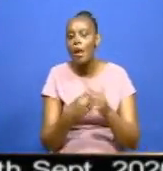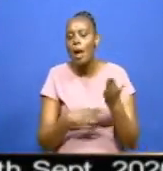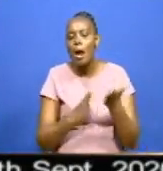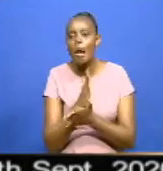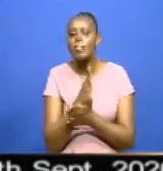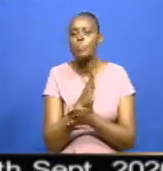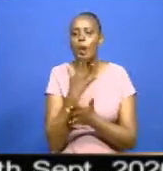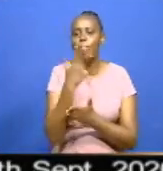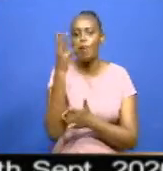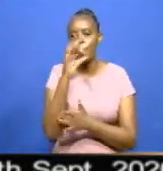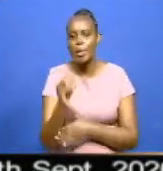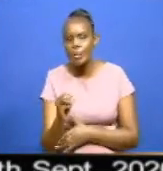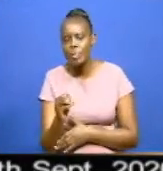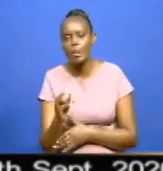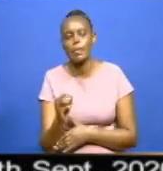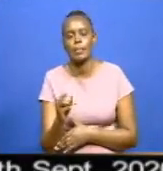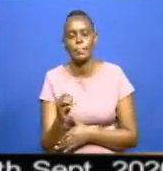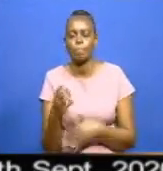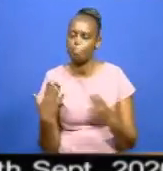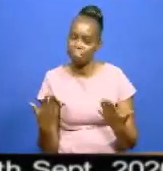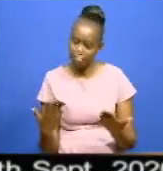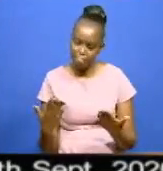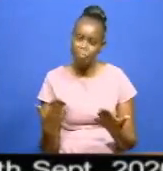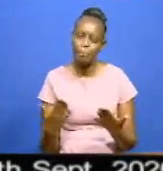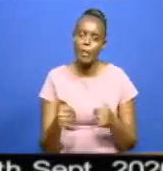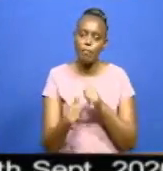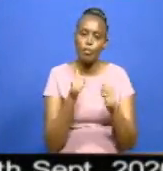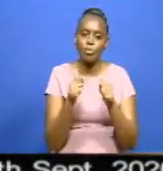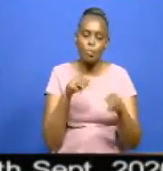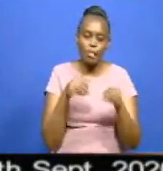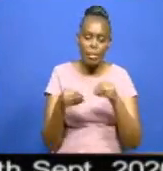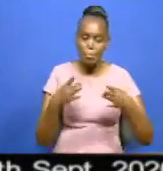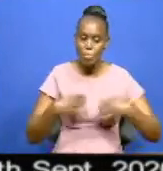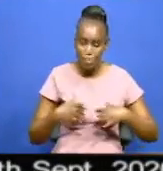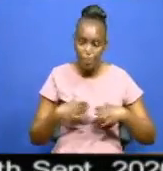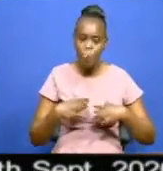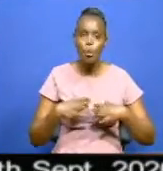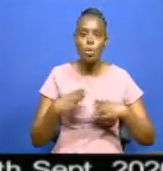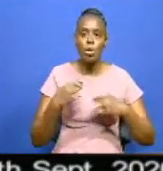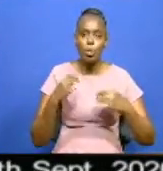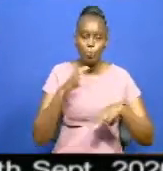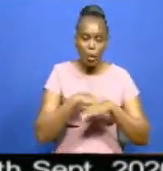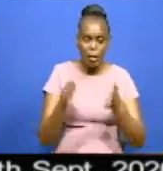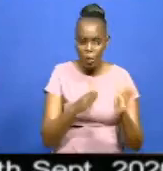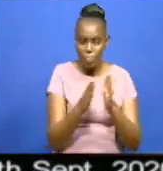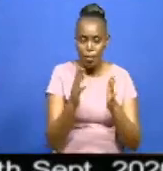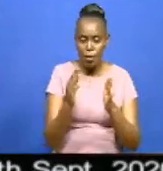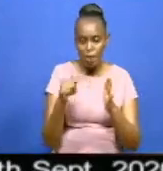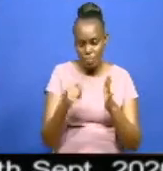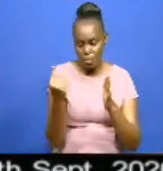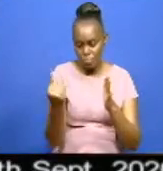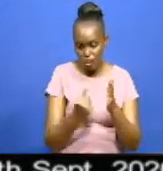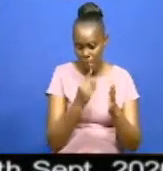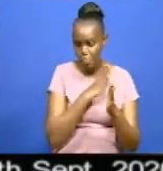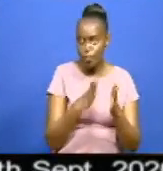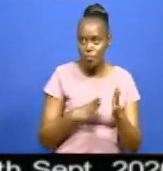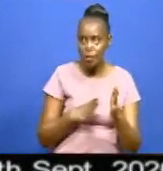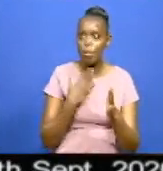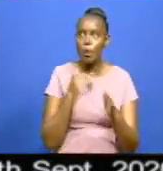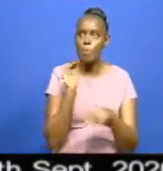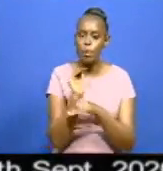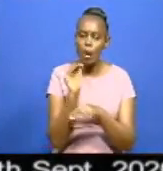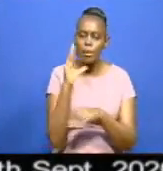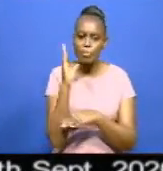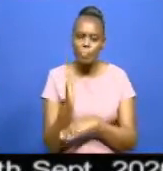the 5% employability in this country if we deny such young people opportunities, Mr. Speaker, to present themselves before the committee? Mr. Speaker, I want to urge you,